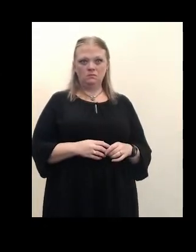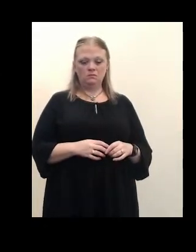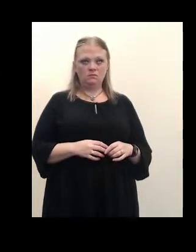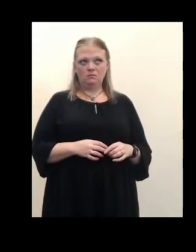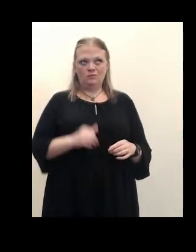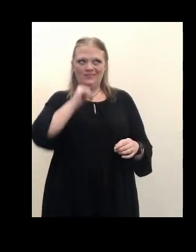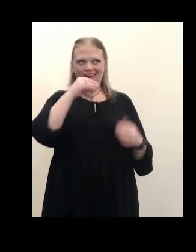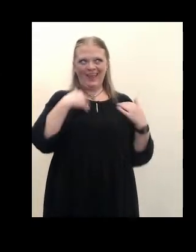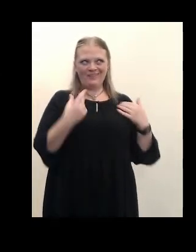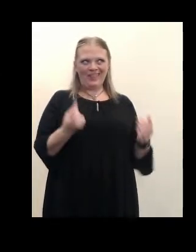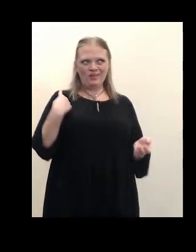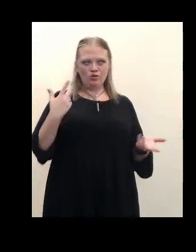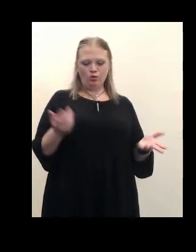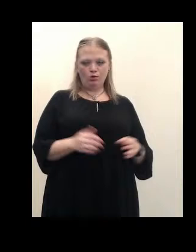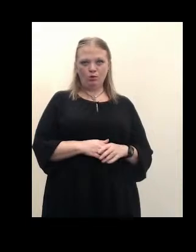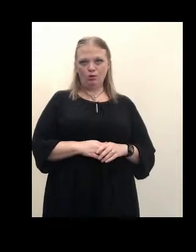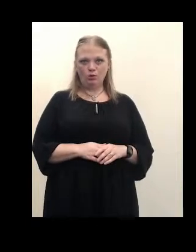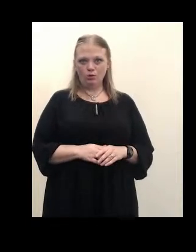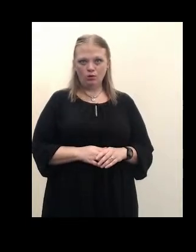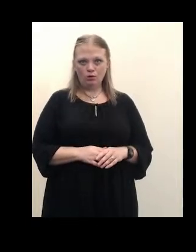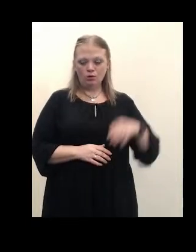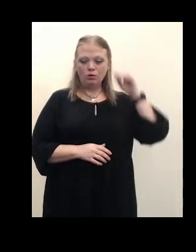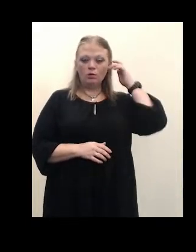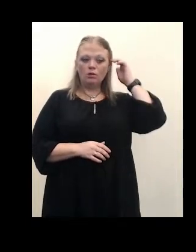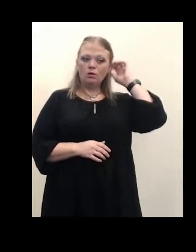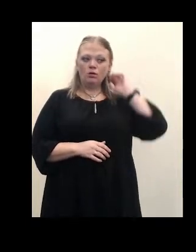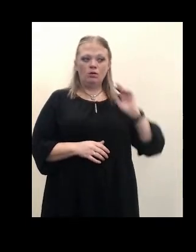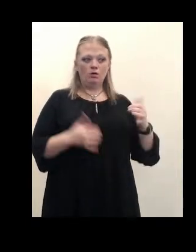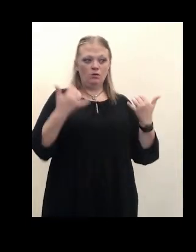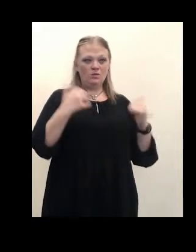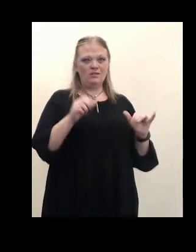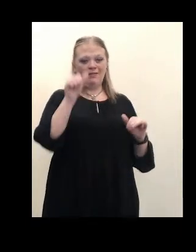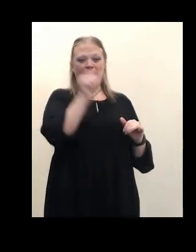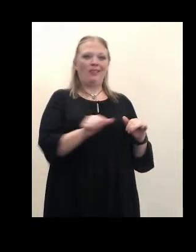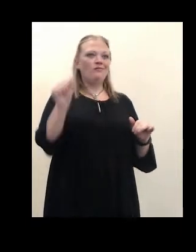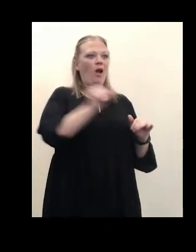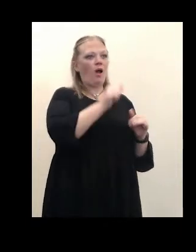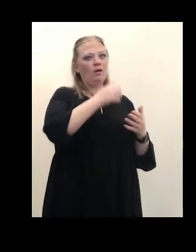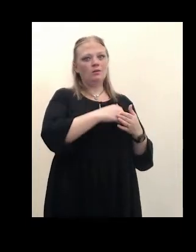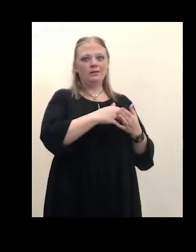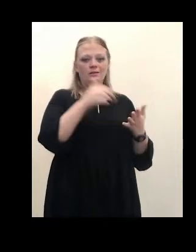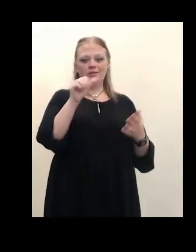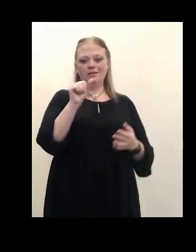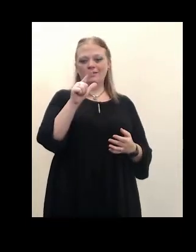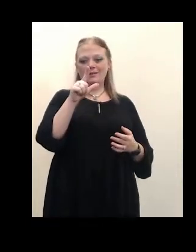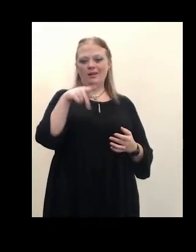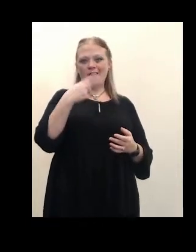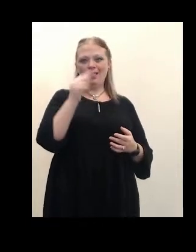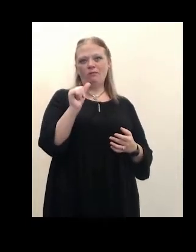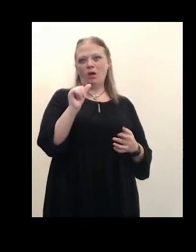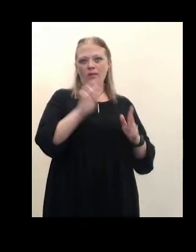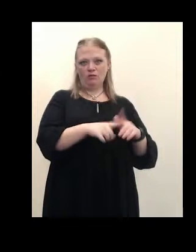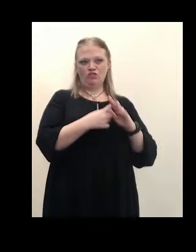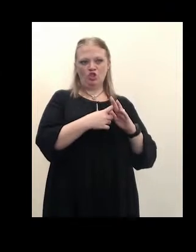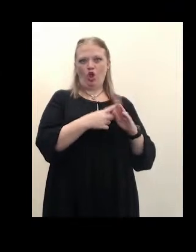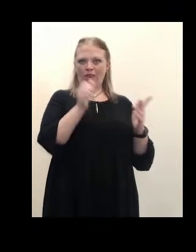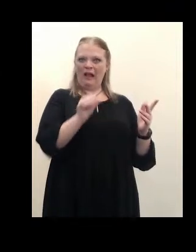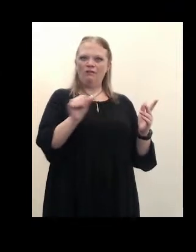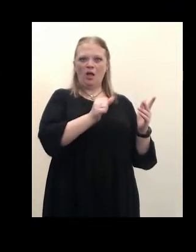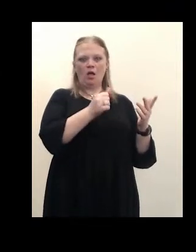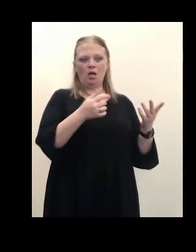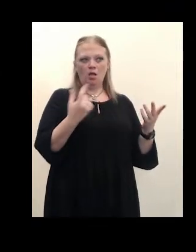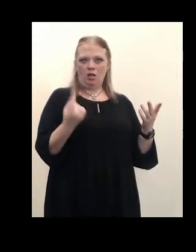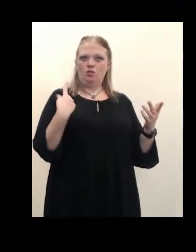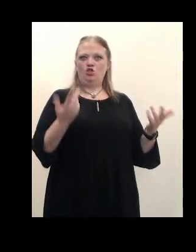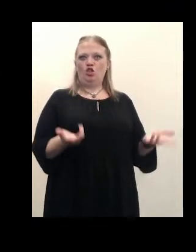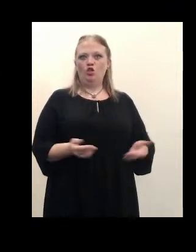last year. We were still, I think, dealing with the Alpha original COVID-19 at that point. And even though